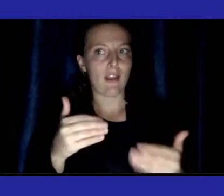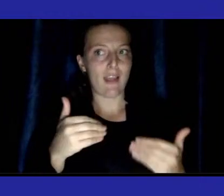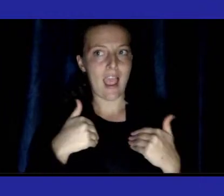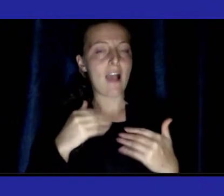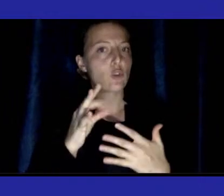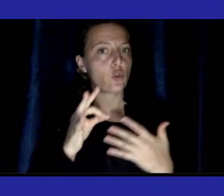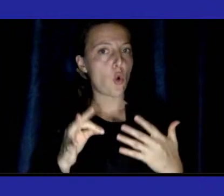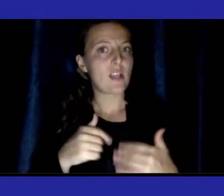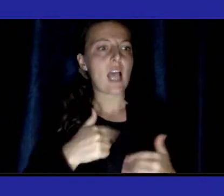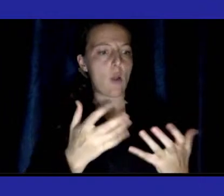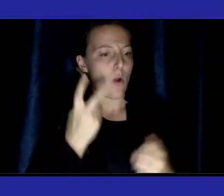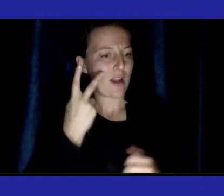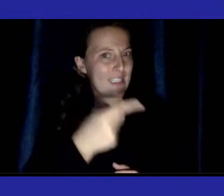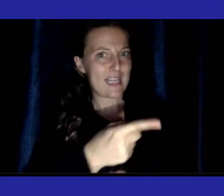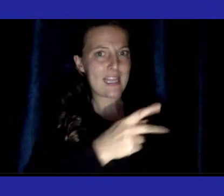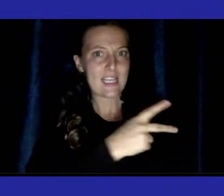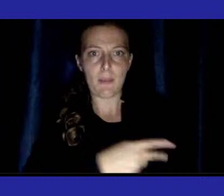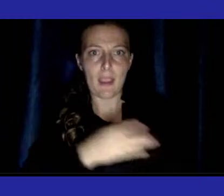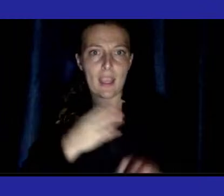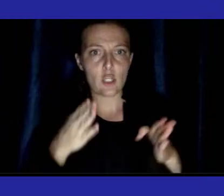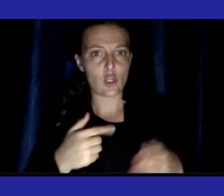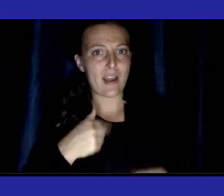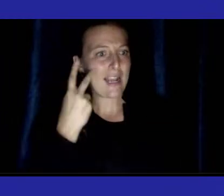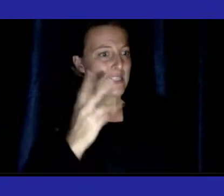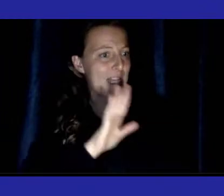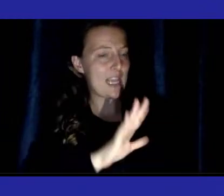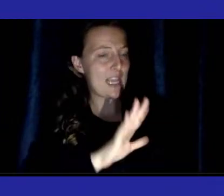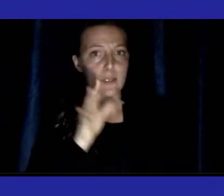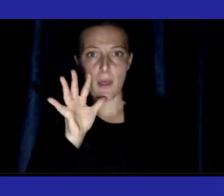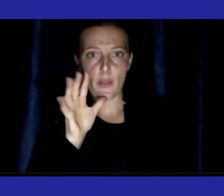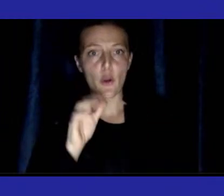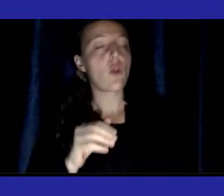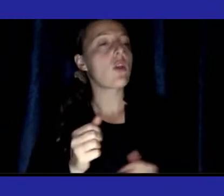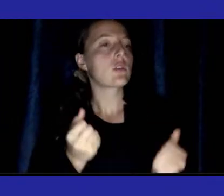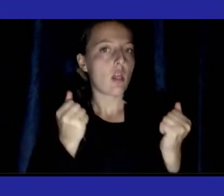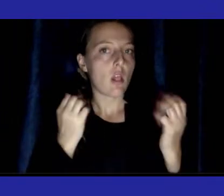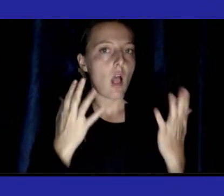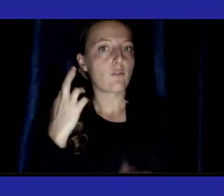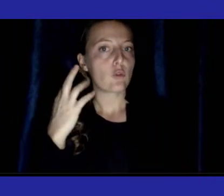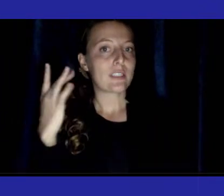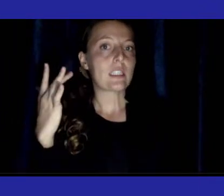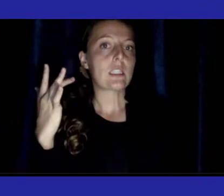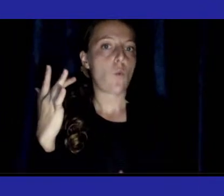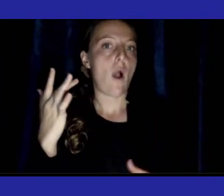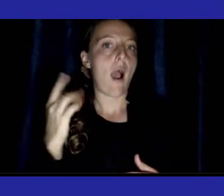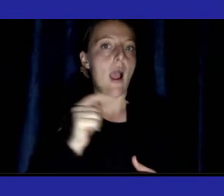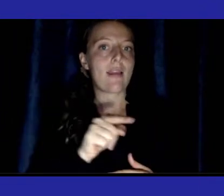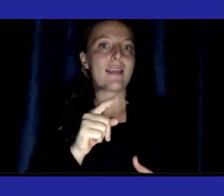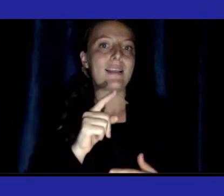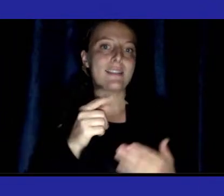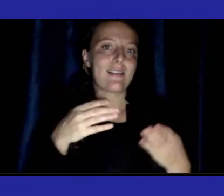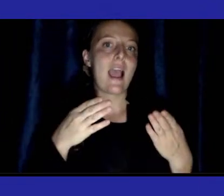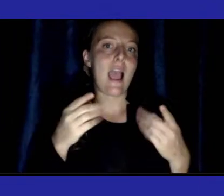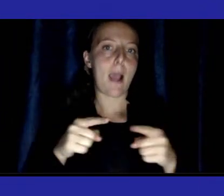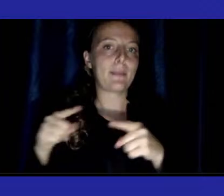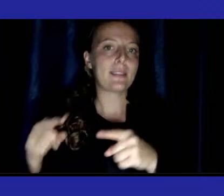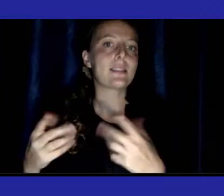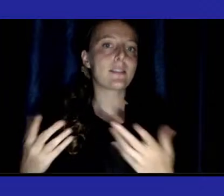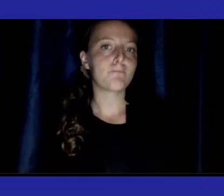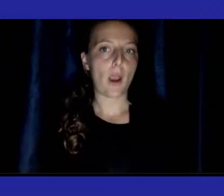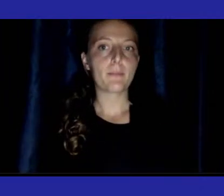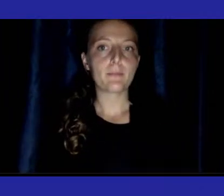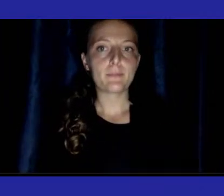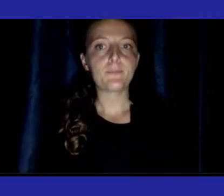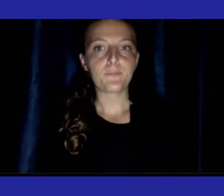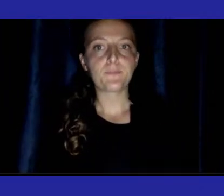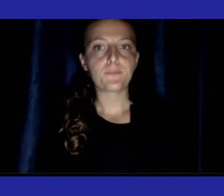see his mother, right? I mean, there are lots of reasons why it happens, right? If a patient, let's